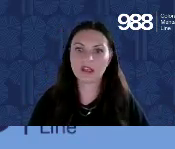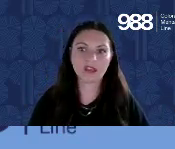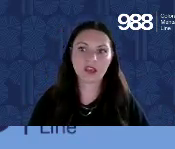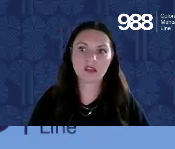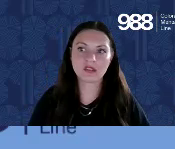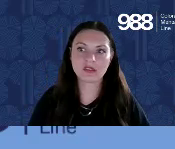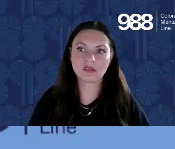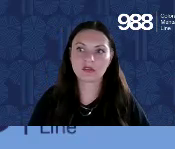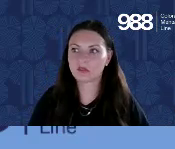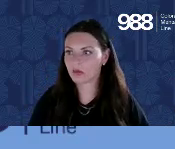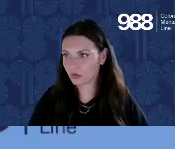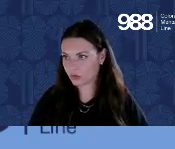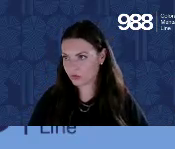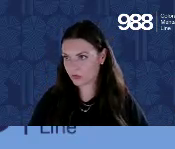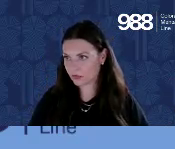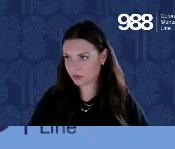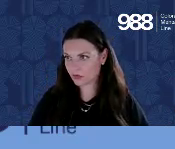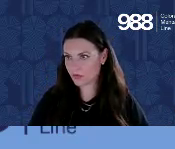Is there anything else?